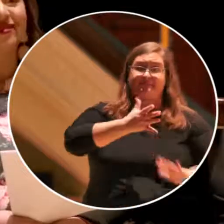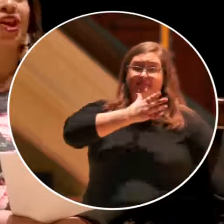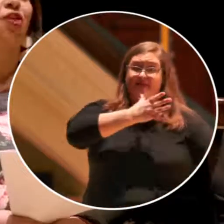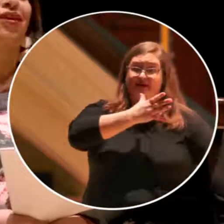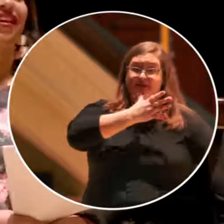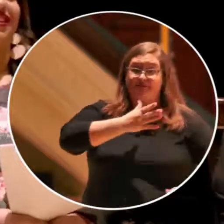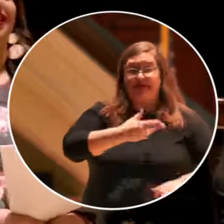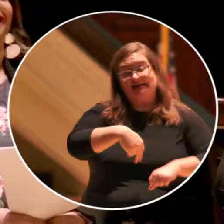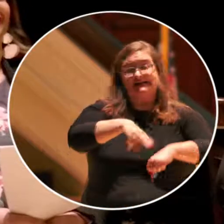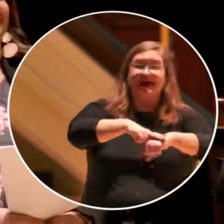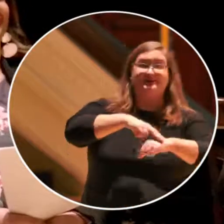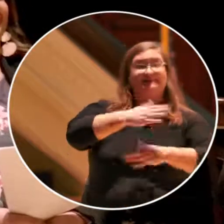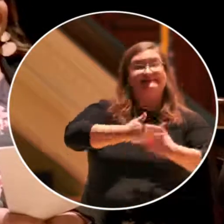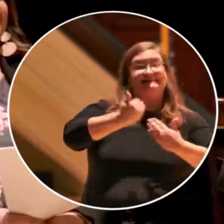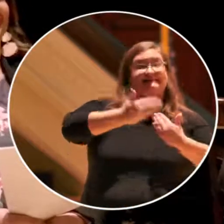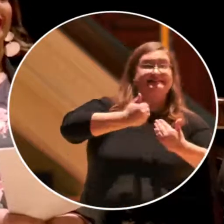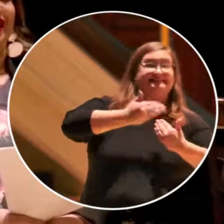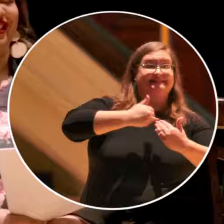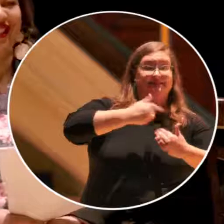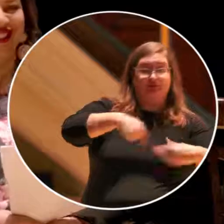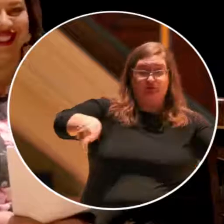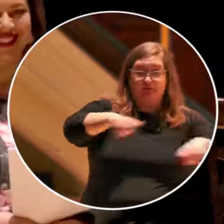tonight?